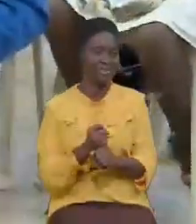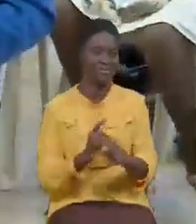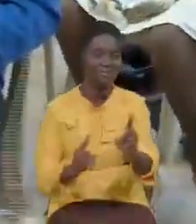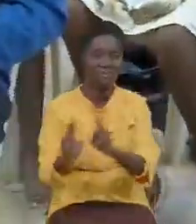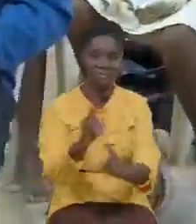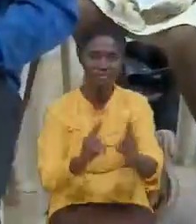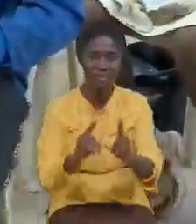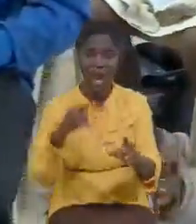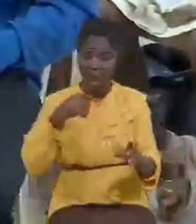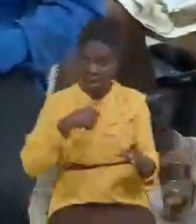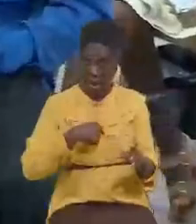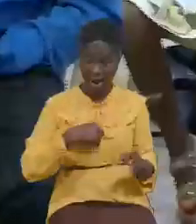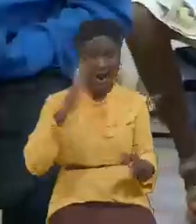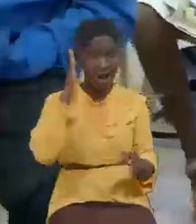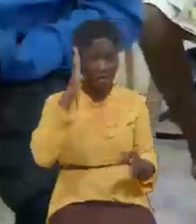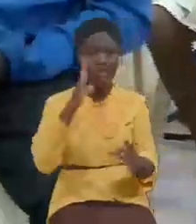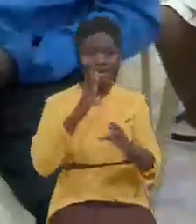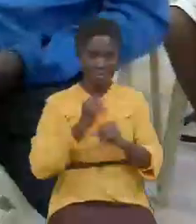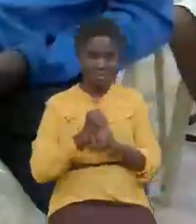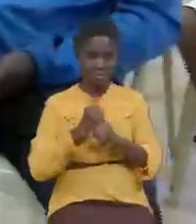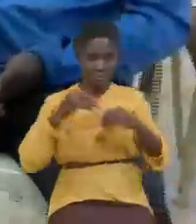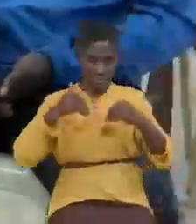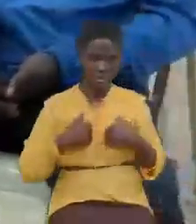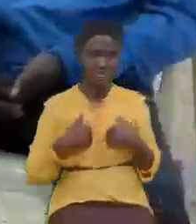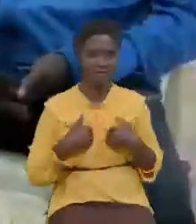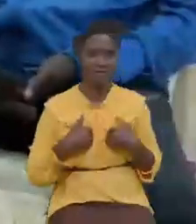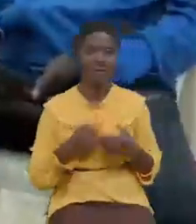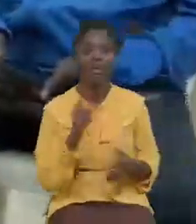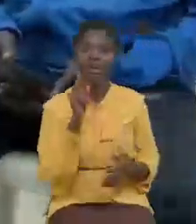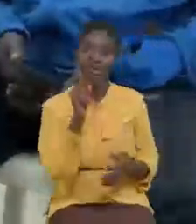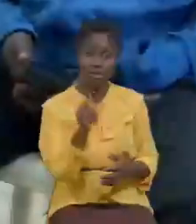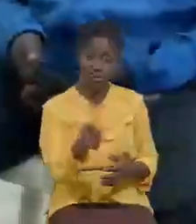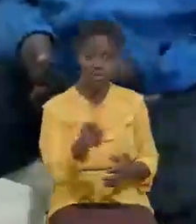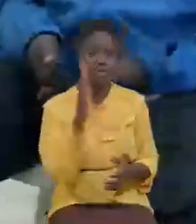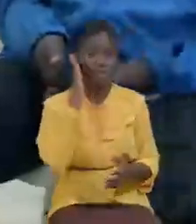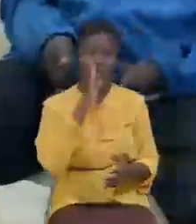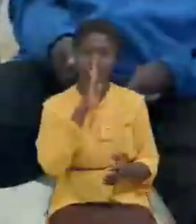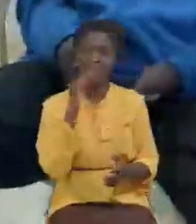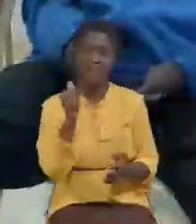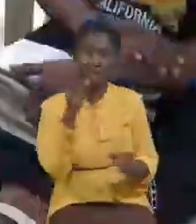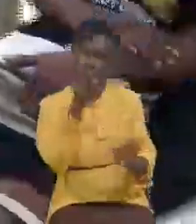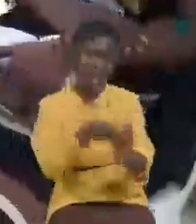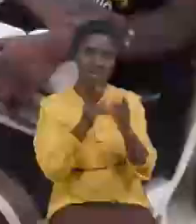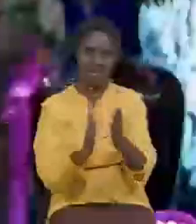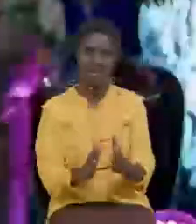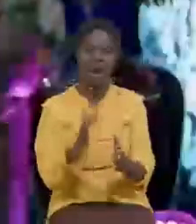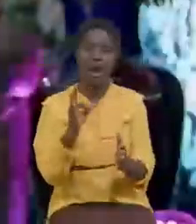Amen. I will possess. You will be a partaker of